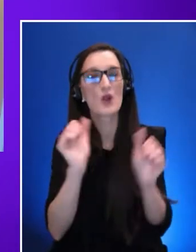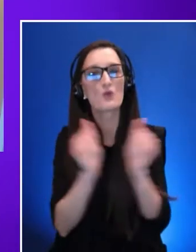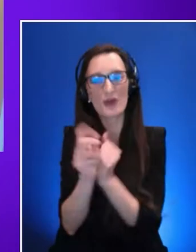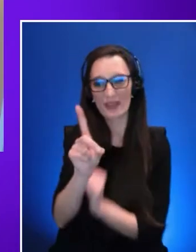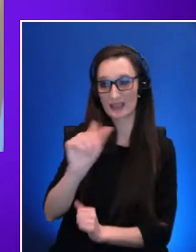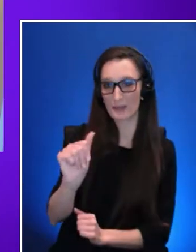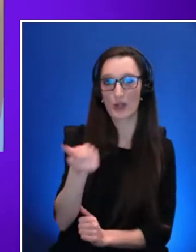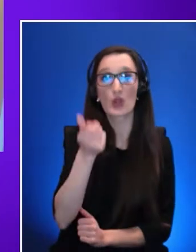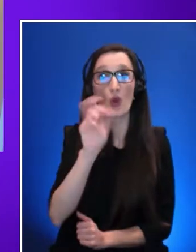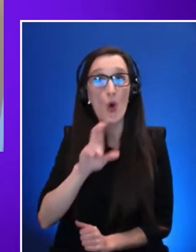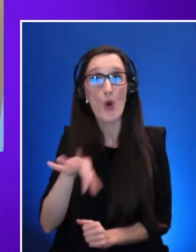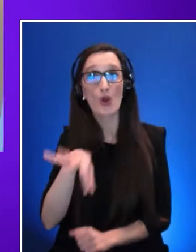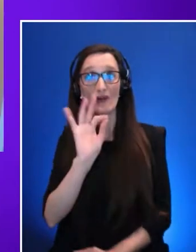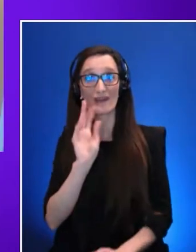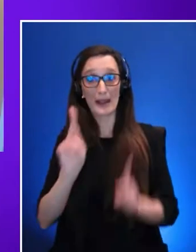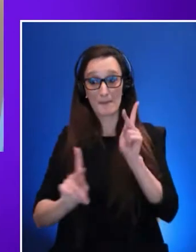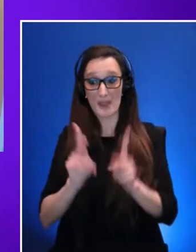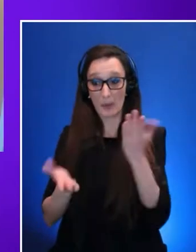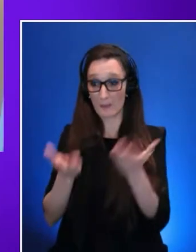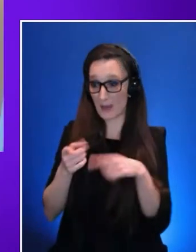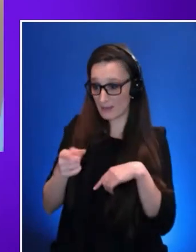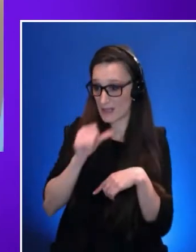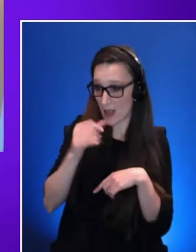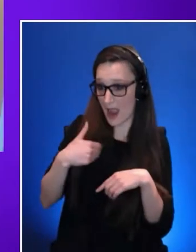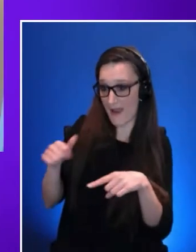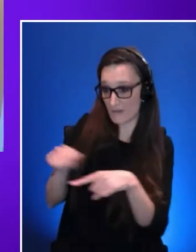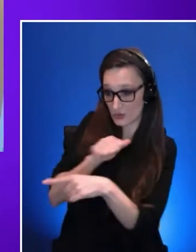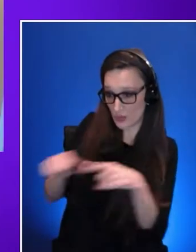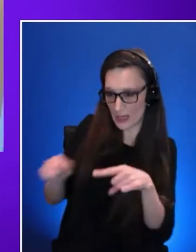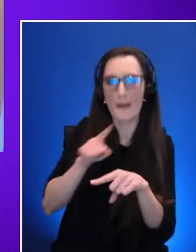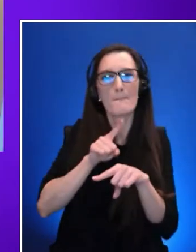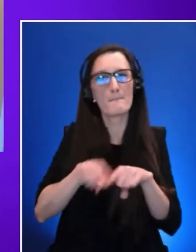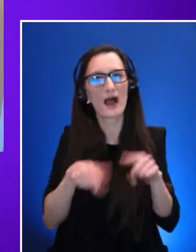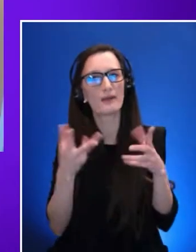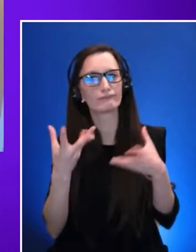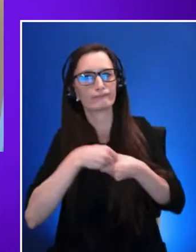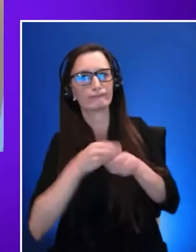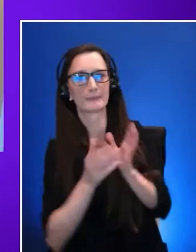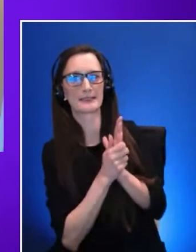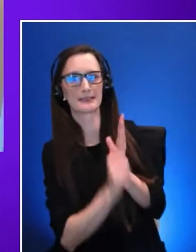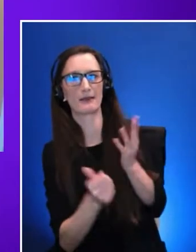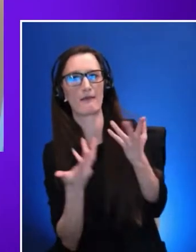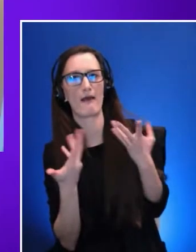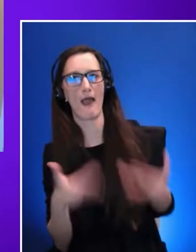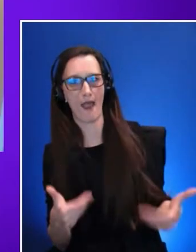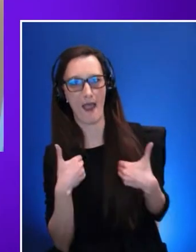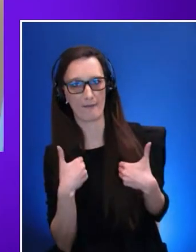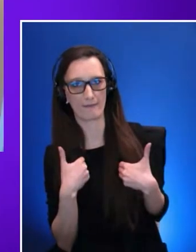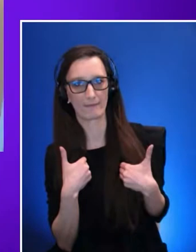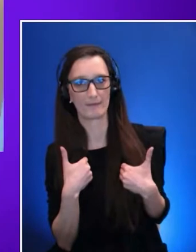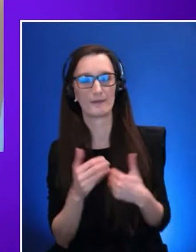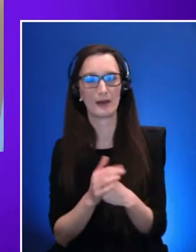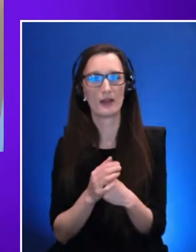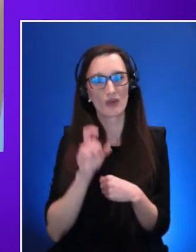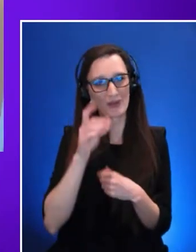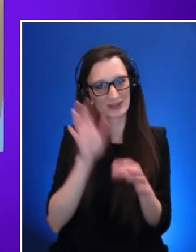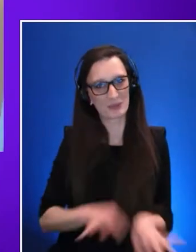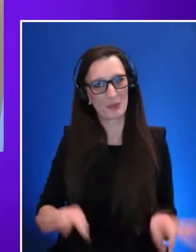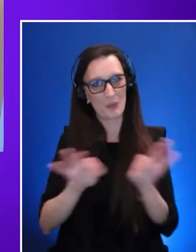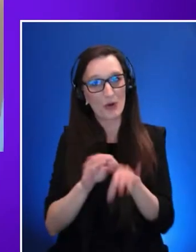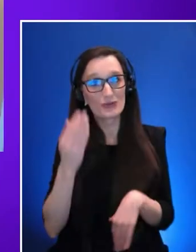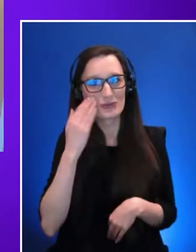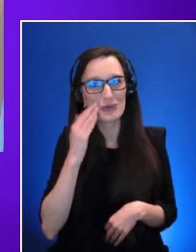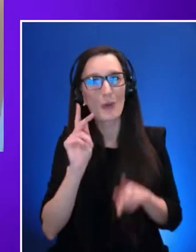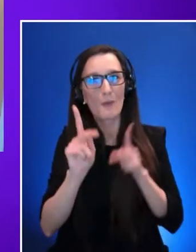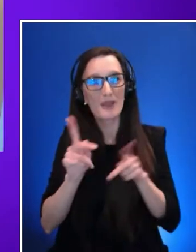training, but maybe have the skill. So you have to be aware that folks are out there with the desire to do all of this